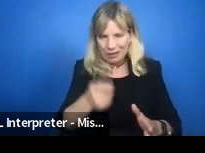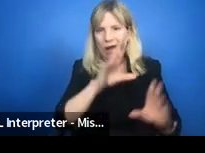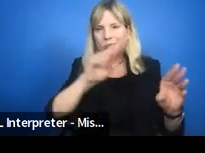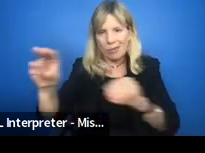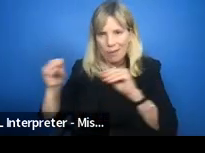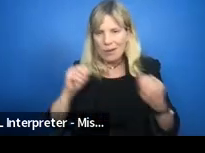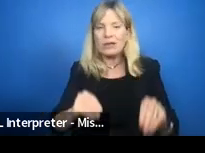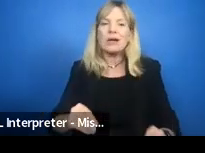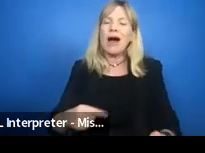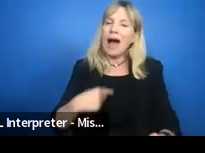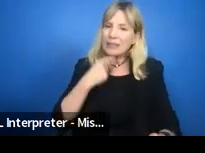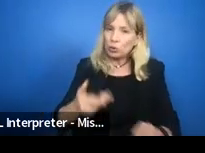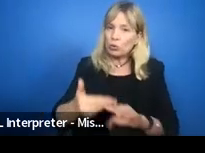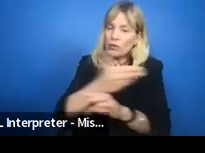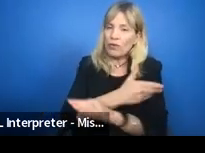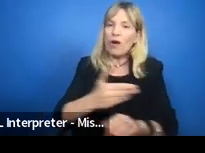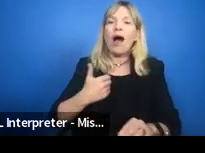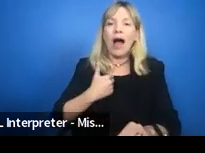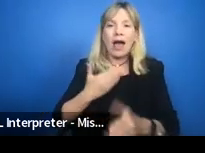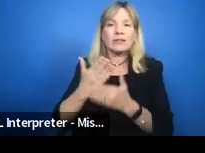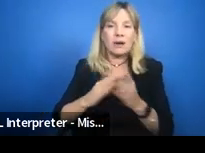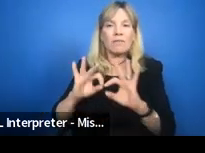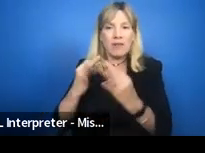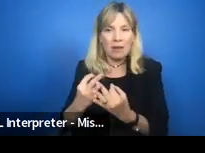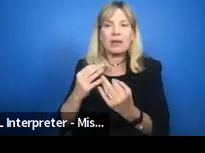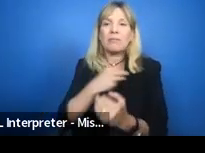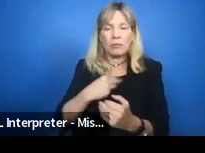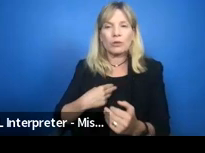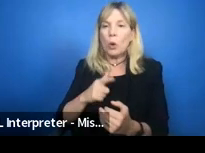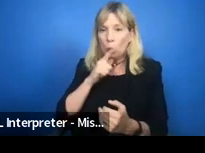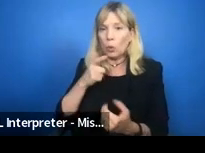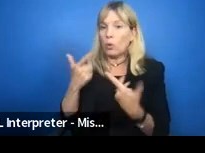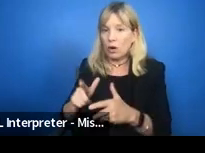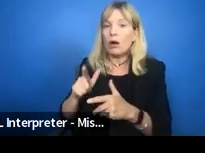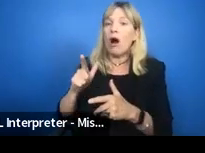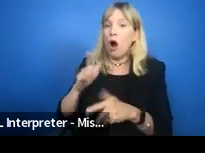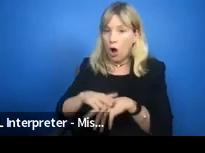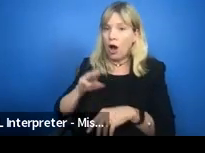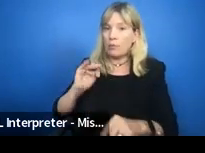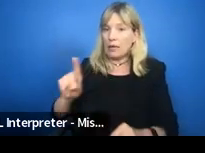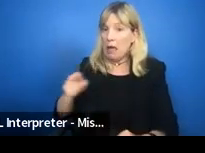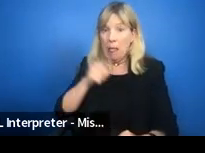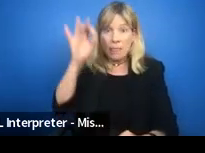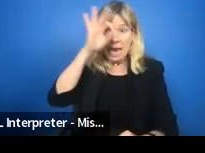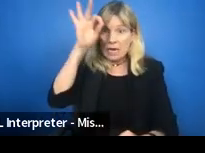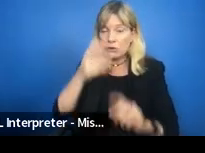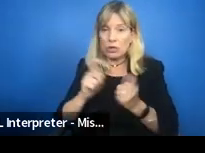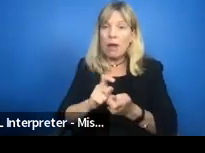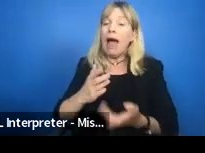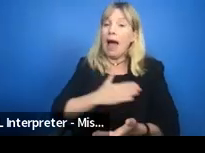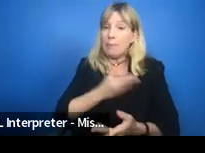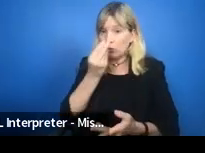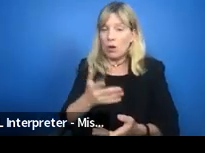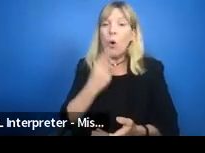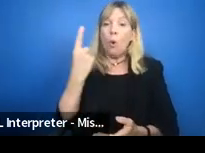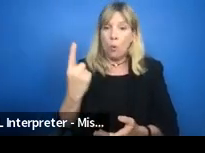So I shared earlier that I have loved ones on Medicaid who were unaware of these changes. I'm happy to report that one